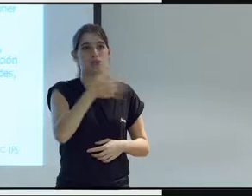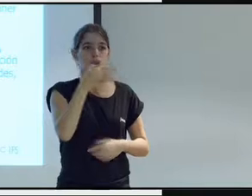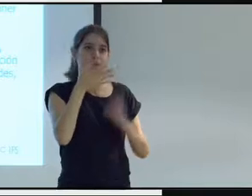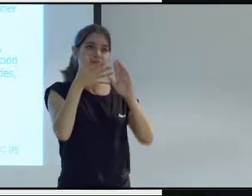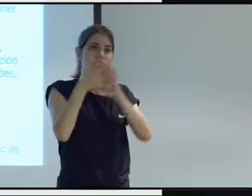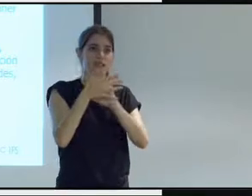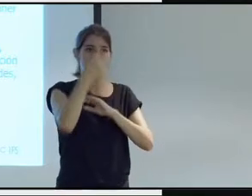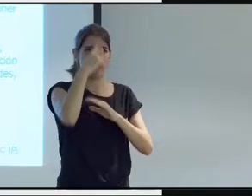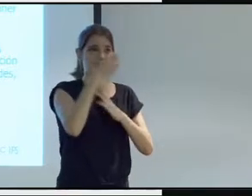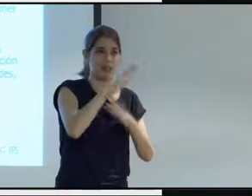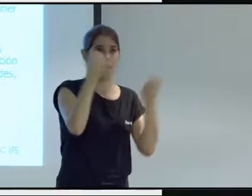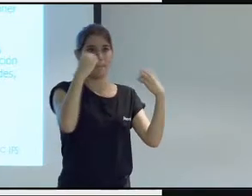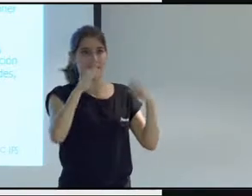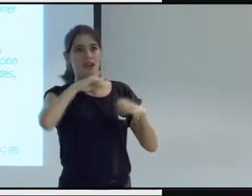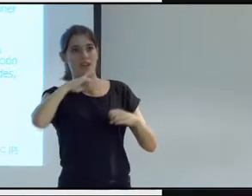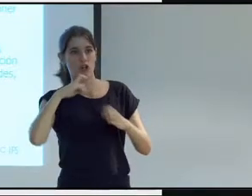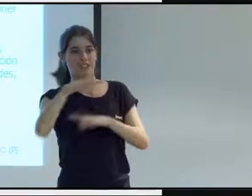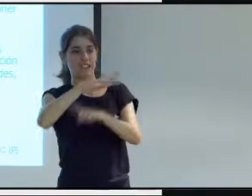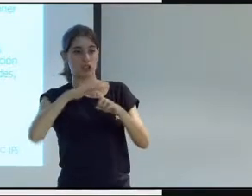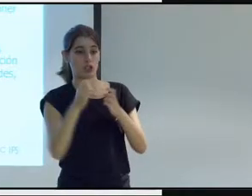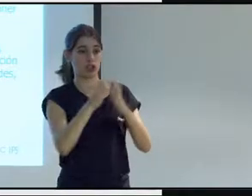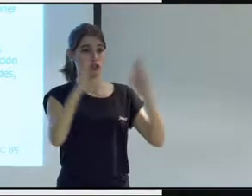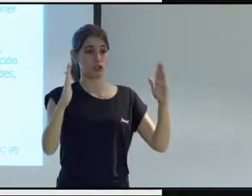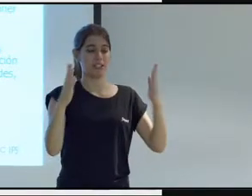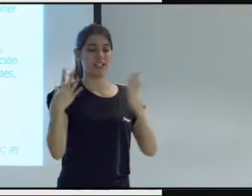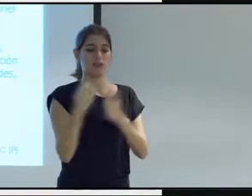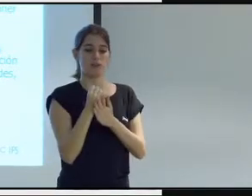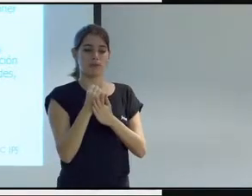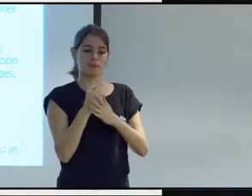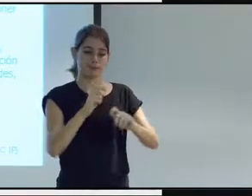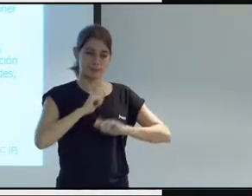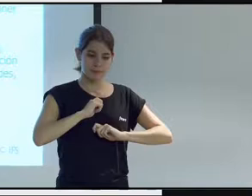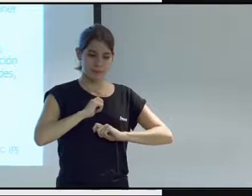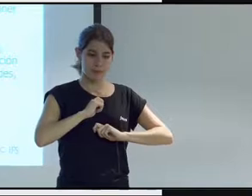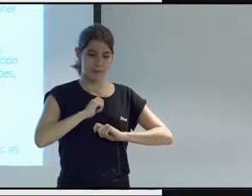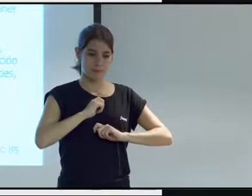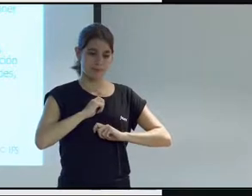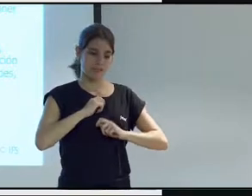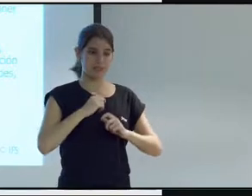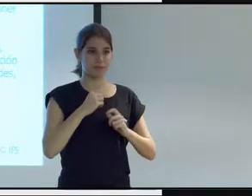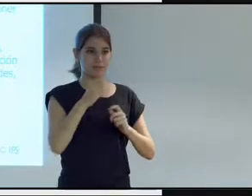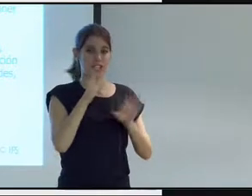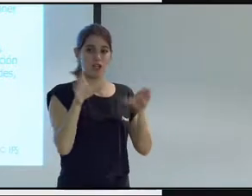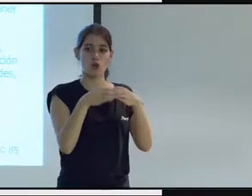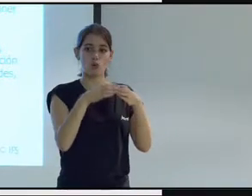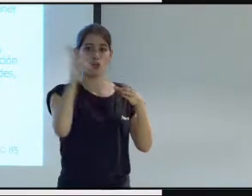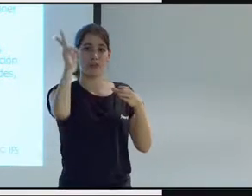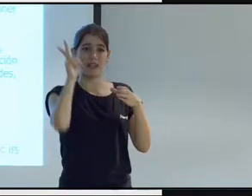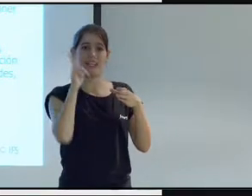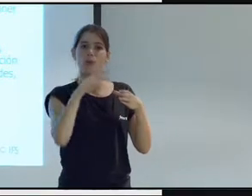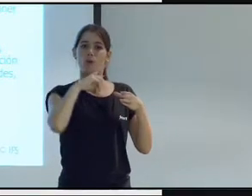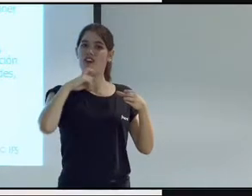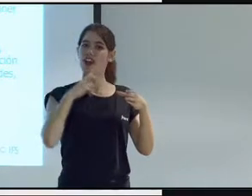is a discourse based on representations, practices, values, and environments that participate in the production and reproduction of this